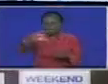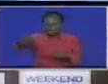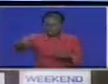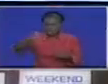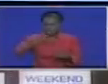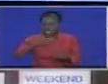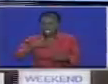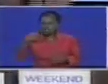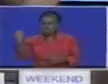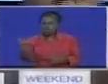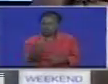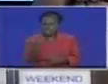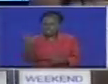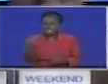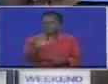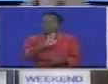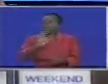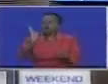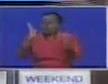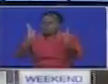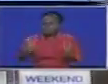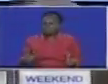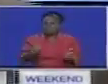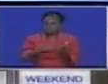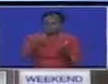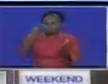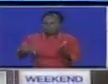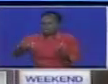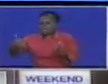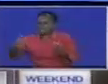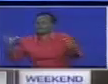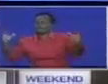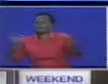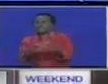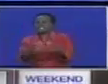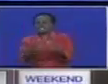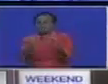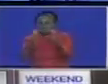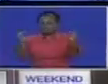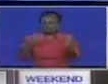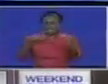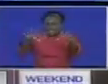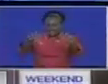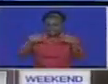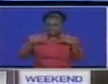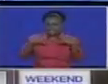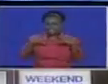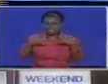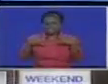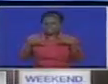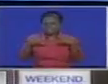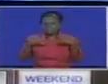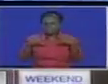in Nyanza, where no one jumped to another party who competed with me. And they all accepted defeat, and I'm the MP today.